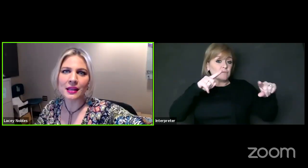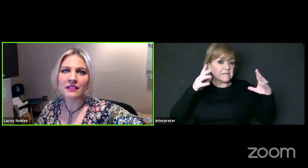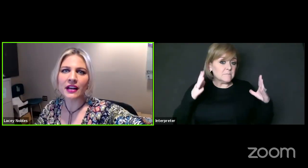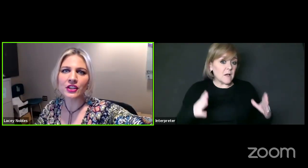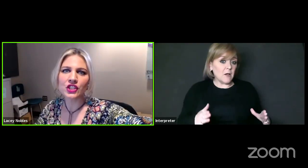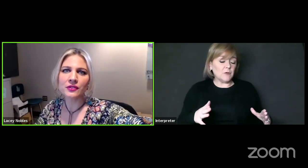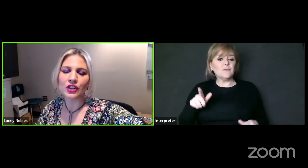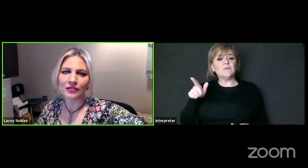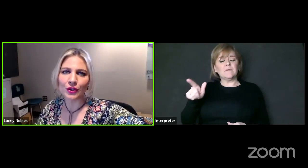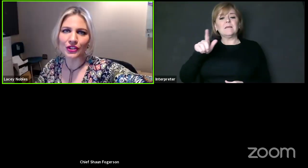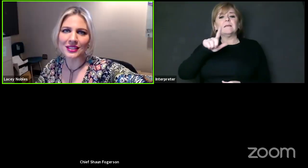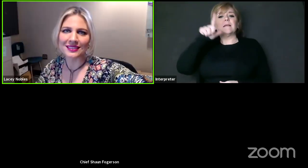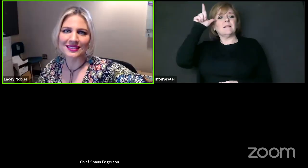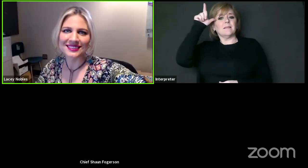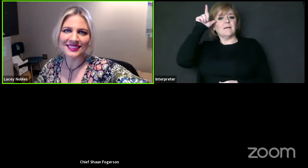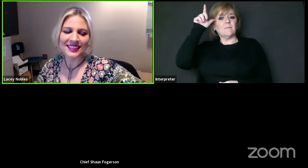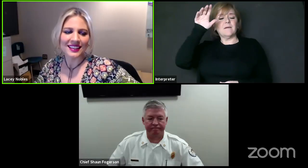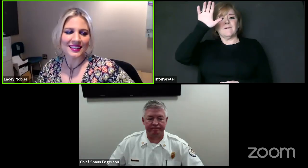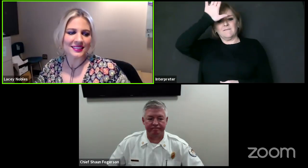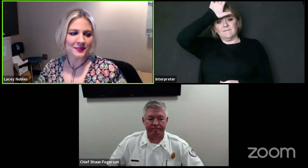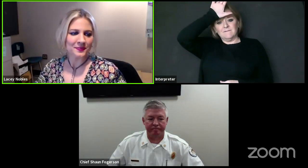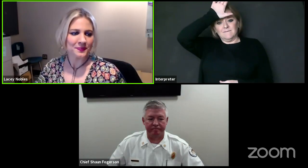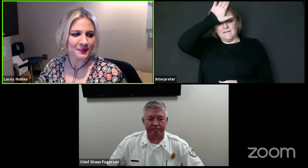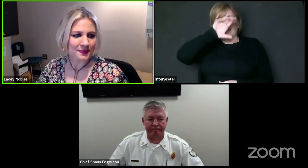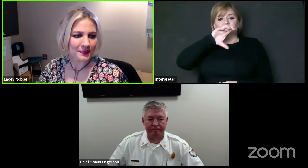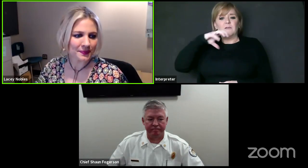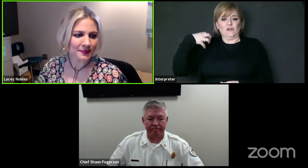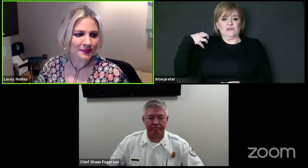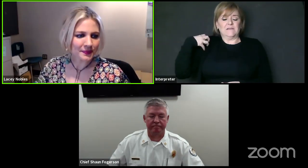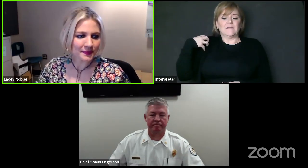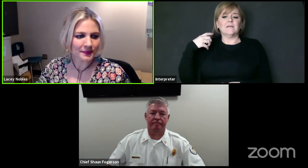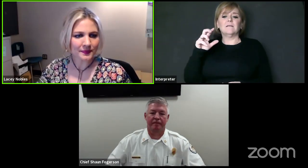is Lubbock Fire Chief Sean Fogerson.